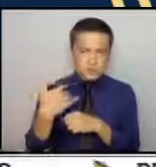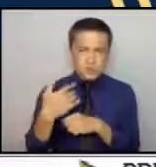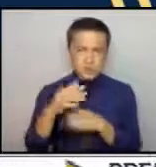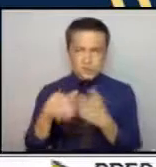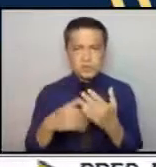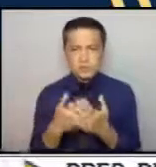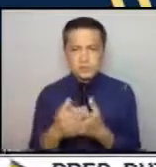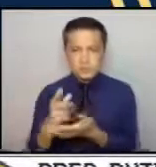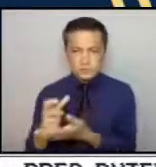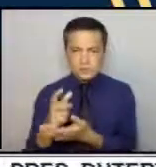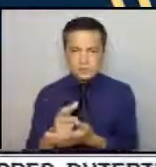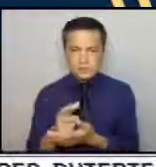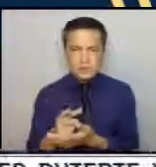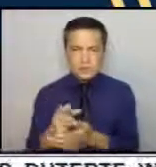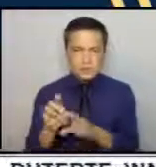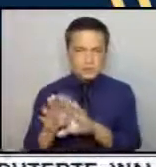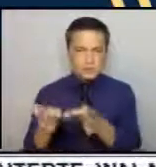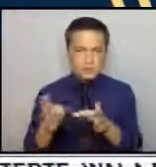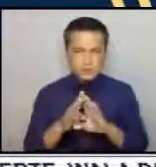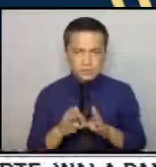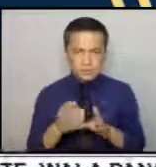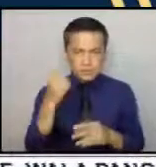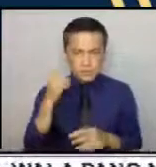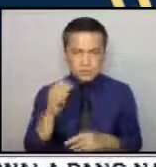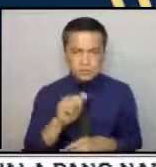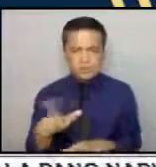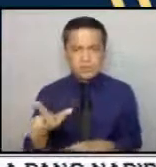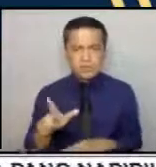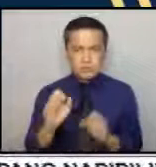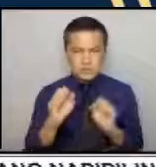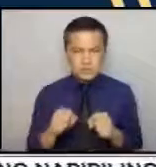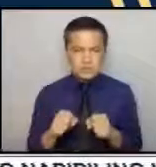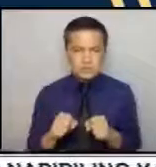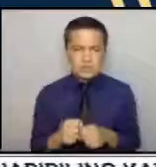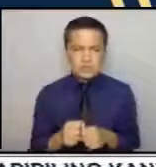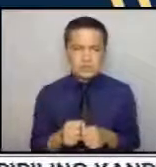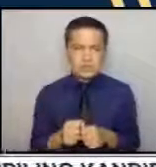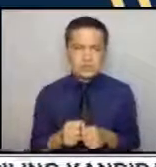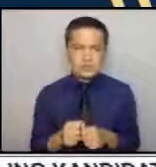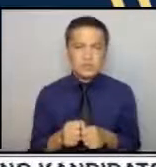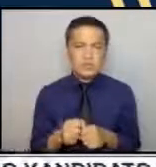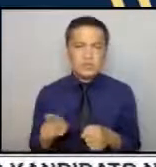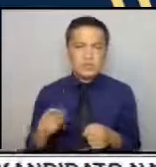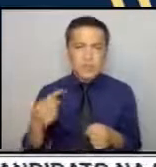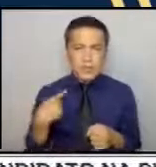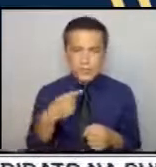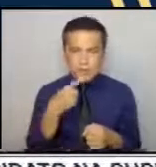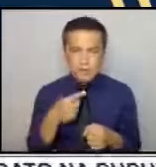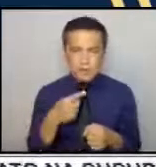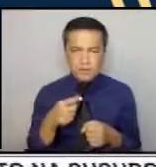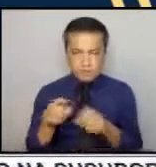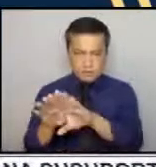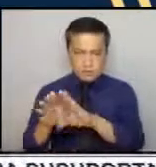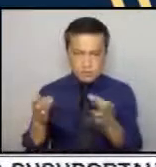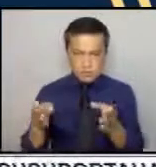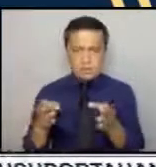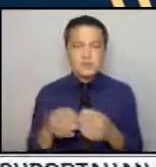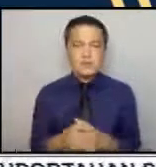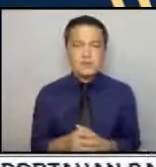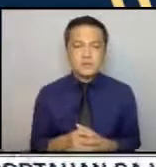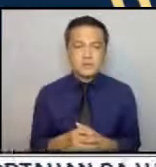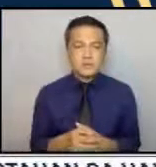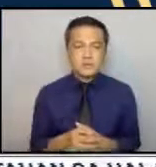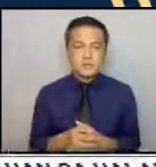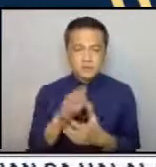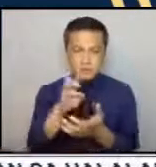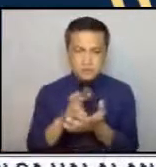like you have supported the previous two. All of our vaccination hubs will be open. Tapos open po siya for